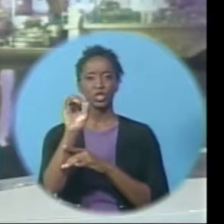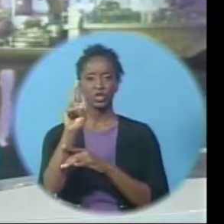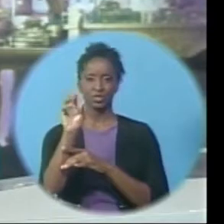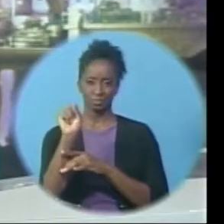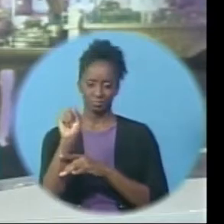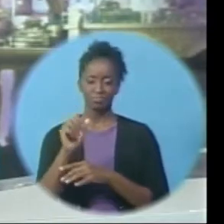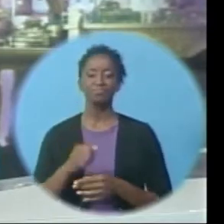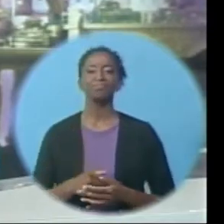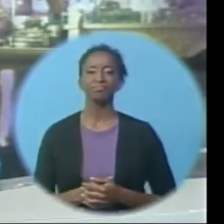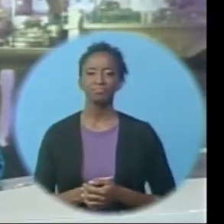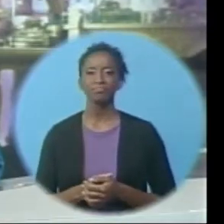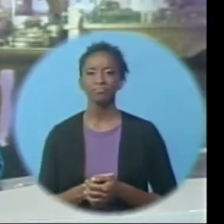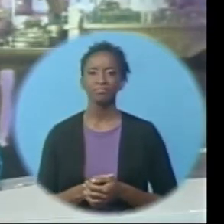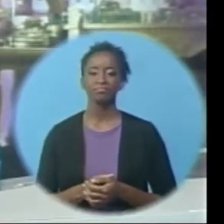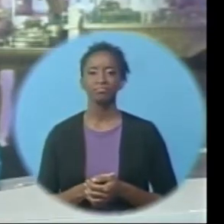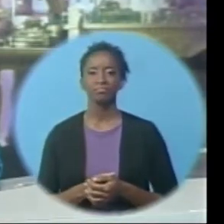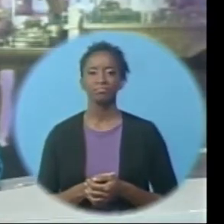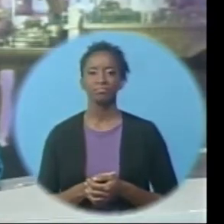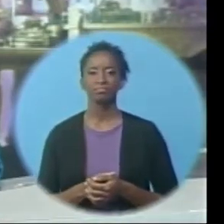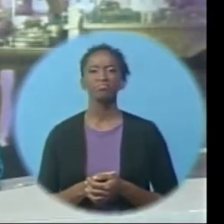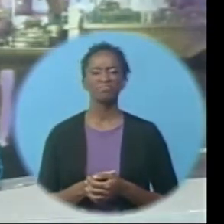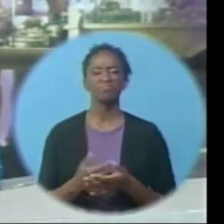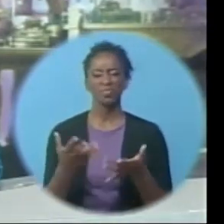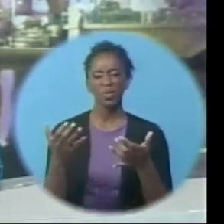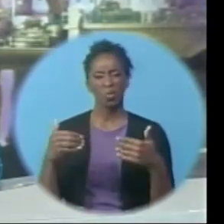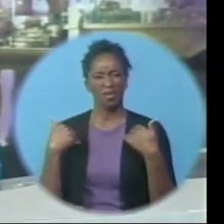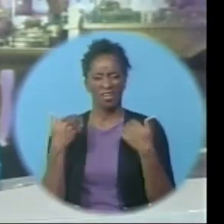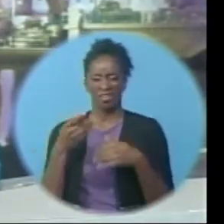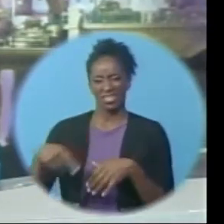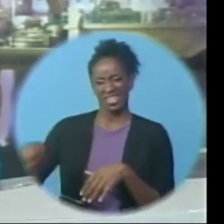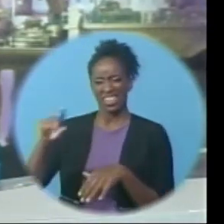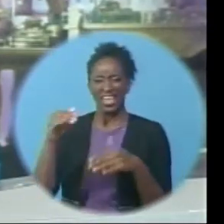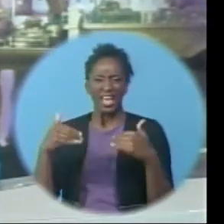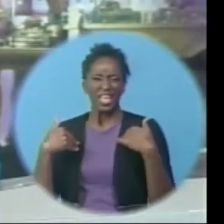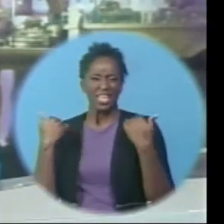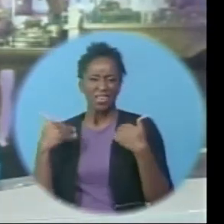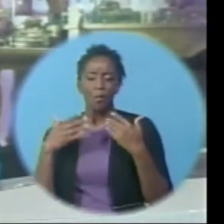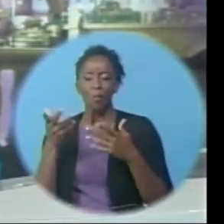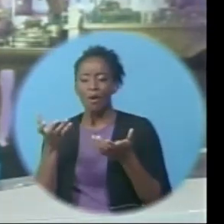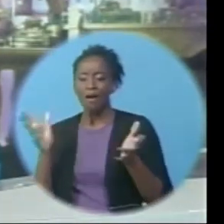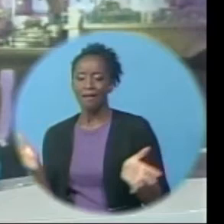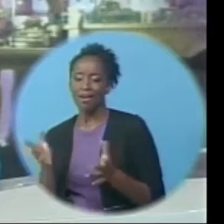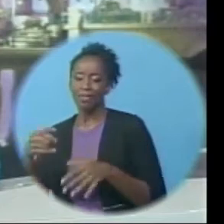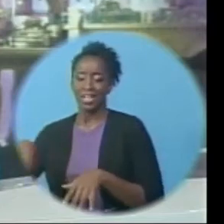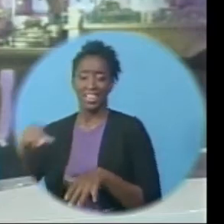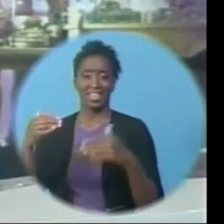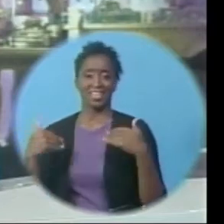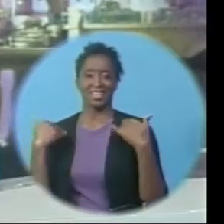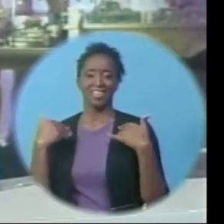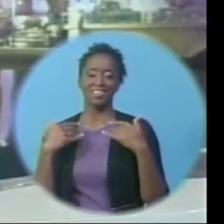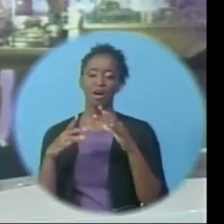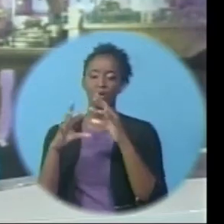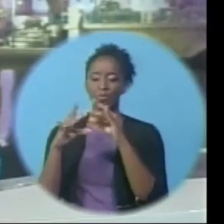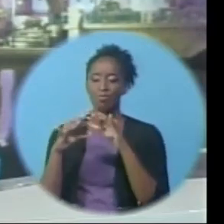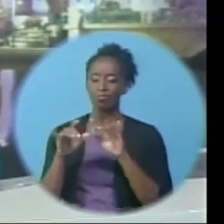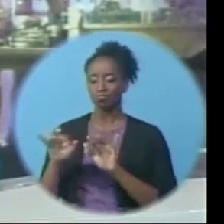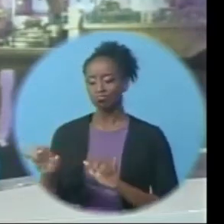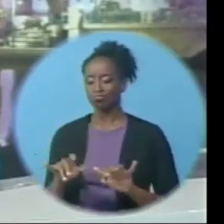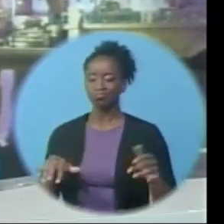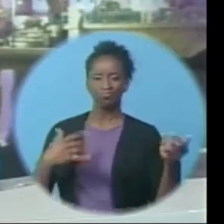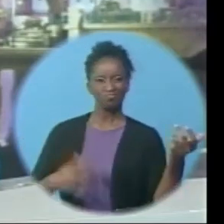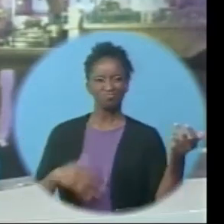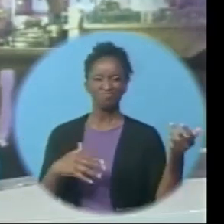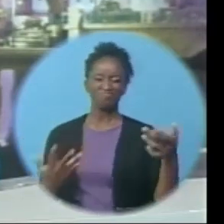effort is to be made to incorporate more young musicians into the band that backs the Junior Calypso Monarch contestants. This